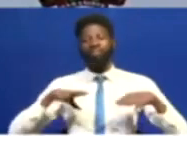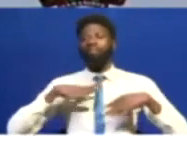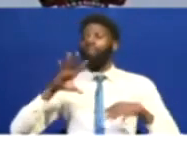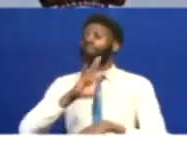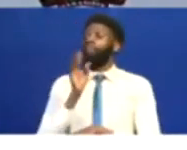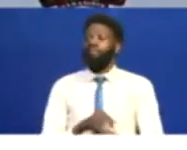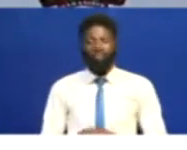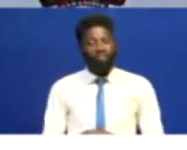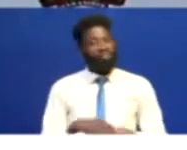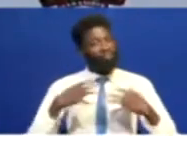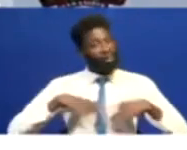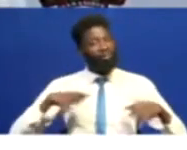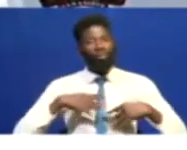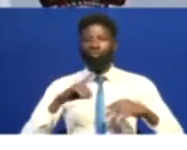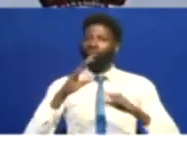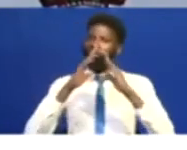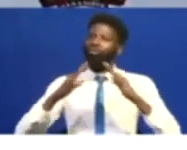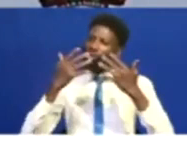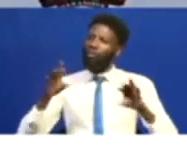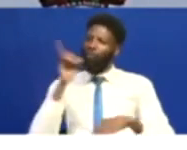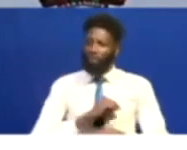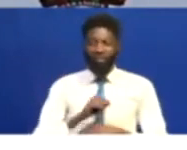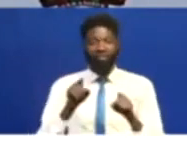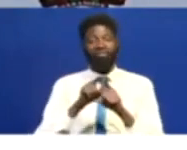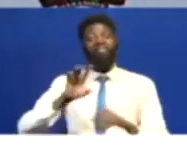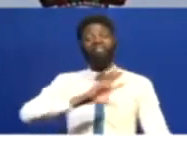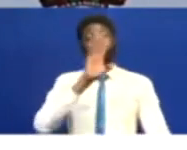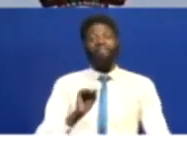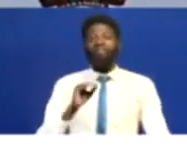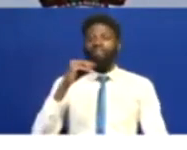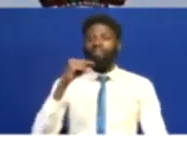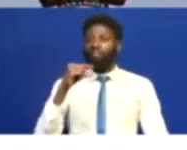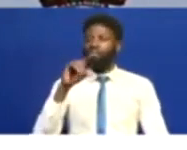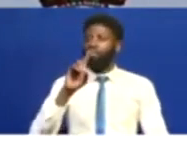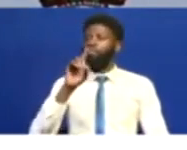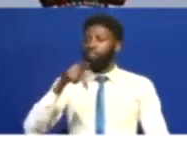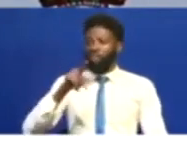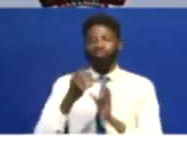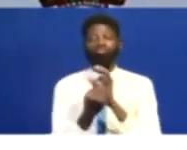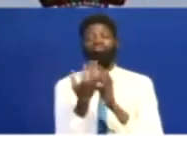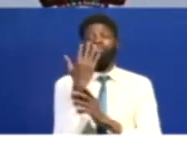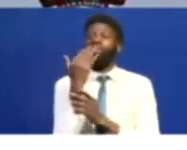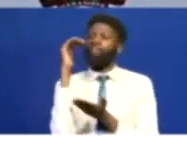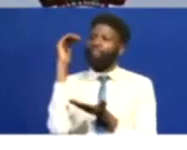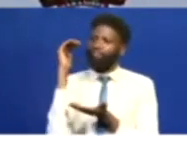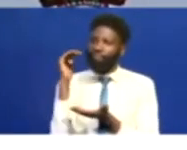3 years, and is dragging down Africa's GDP growth by at least 5% every